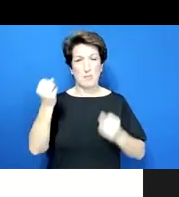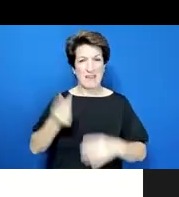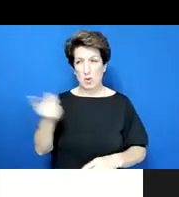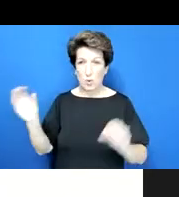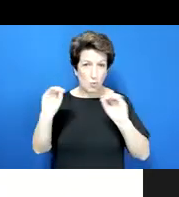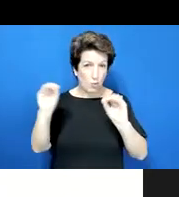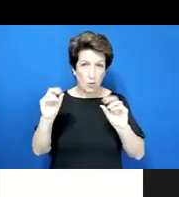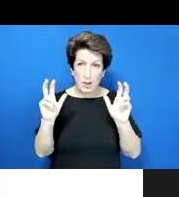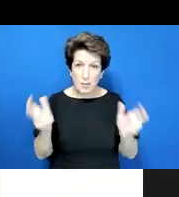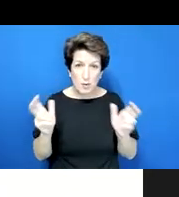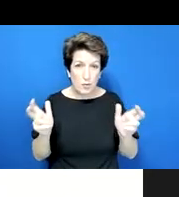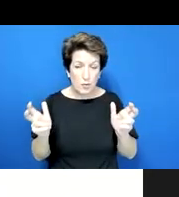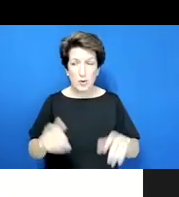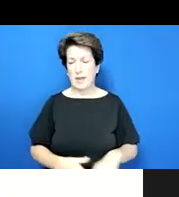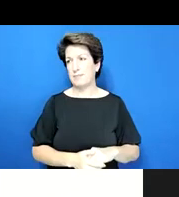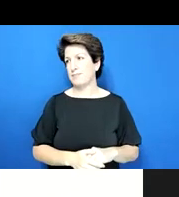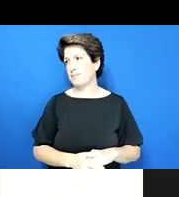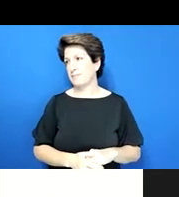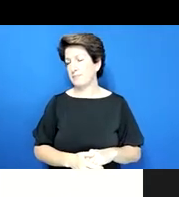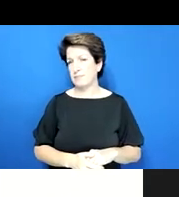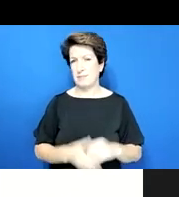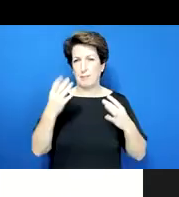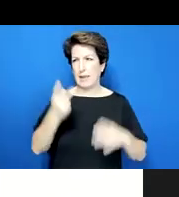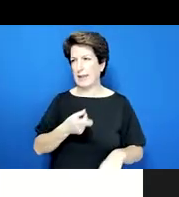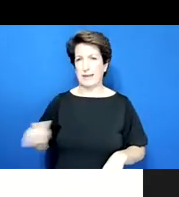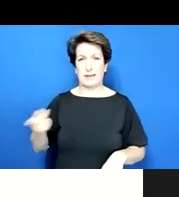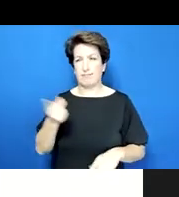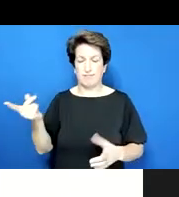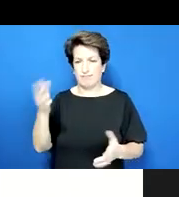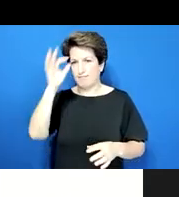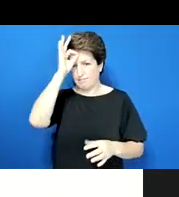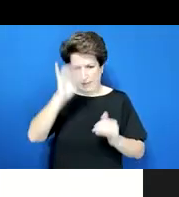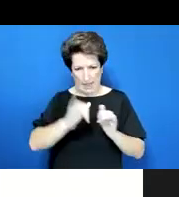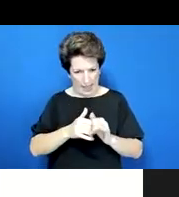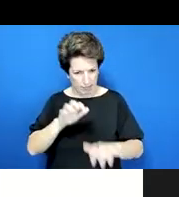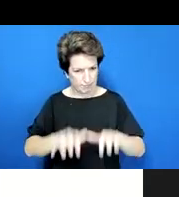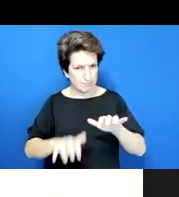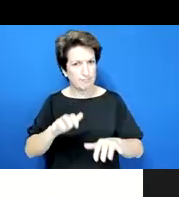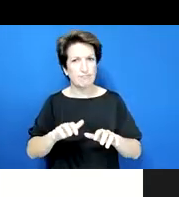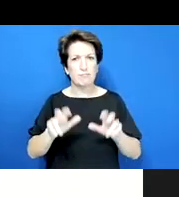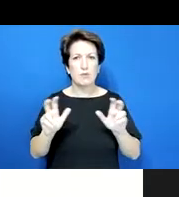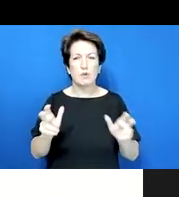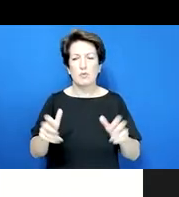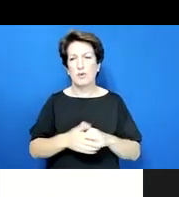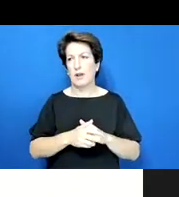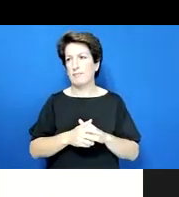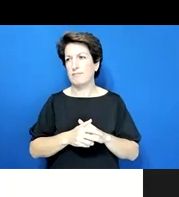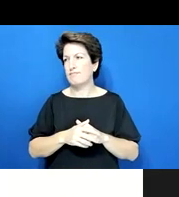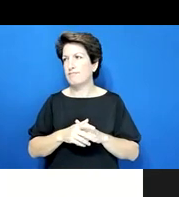of them don't even know what a computer, how to work a computer. They don't know anything